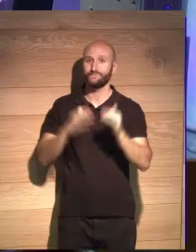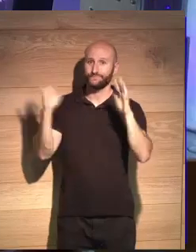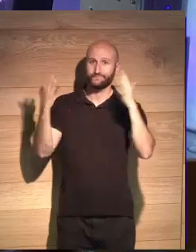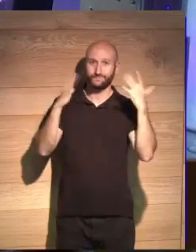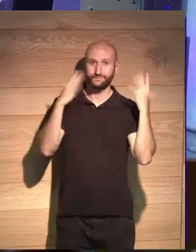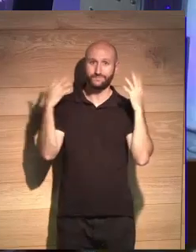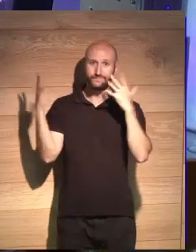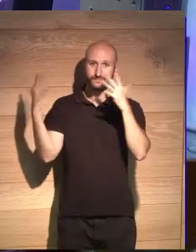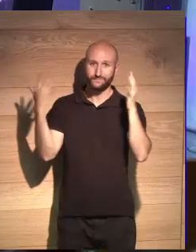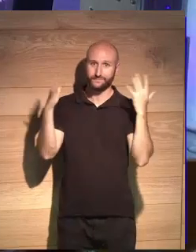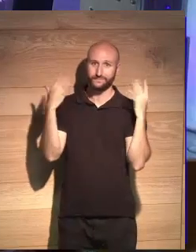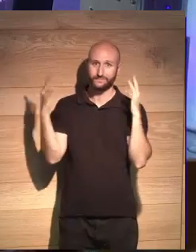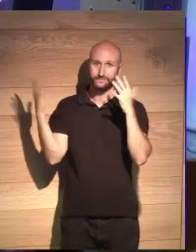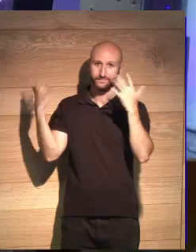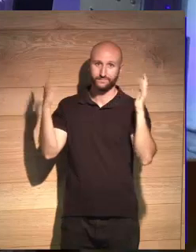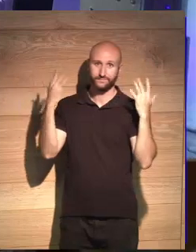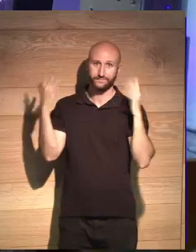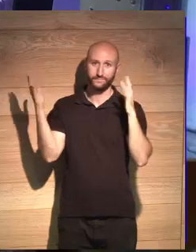Belén.